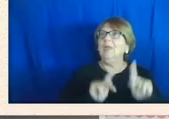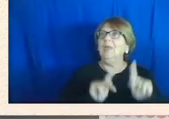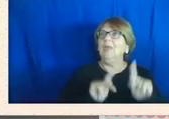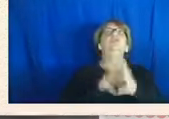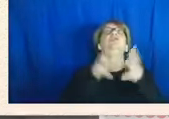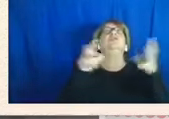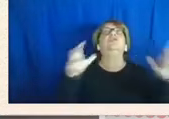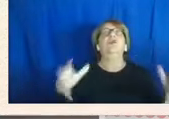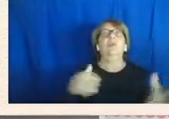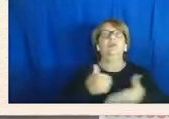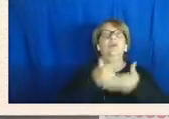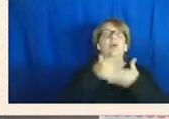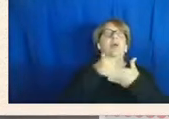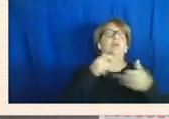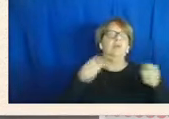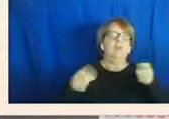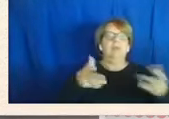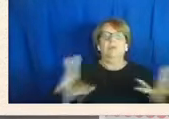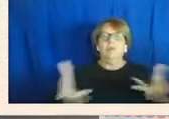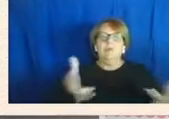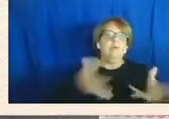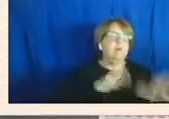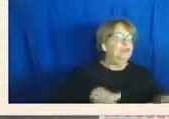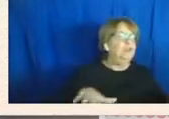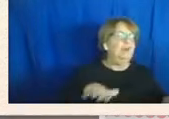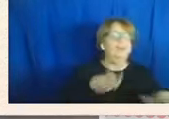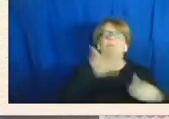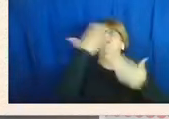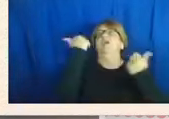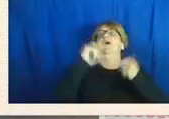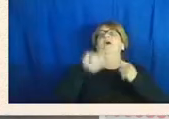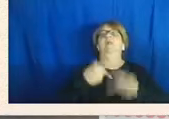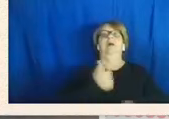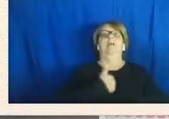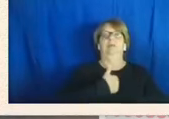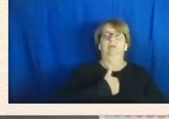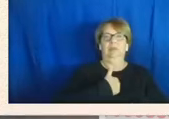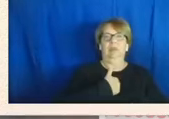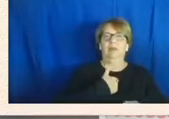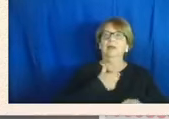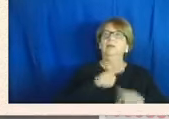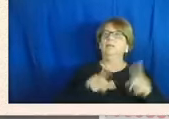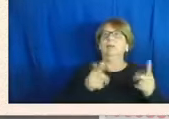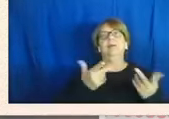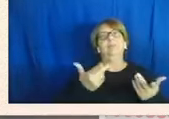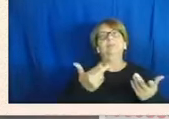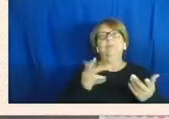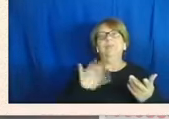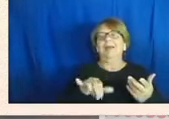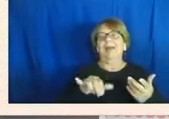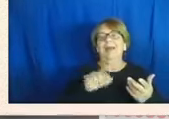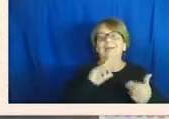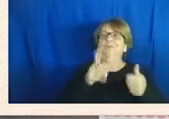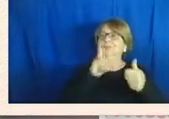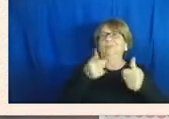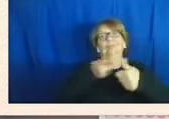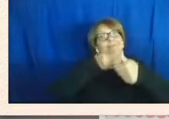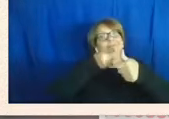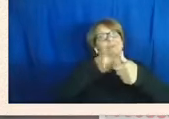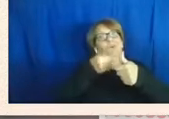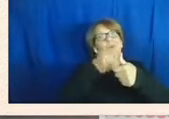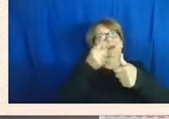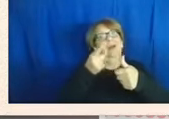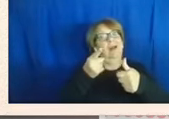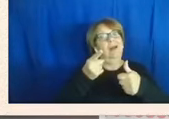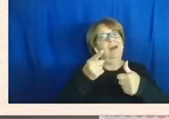during this time and then sometimes forgetting about themselves. And yet that is like maybe the number one step, that they need to take